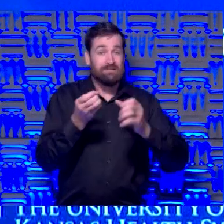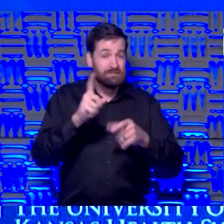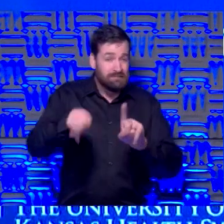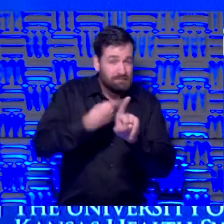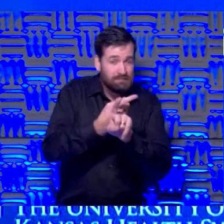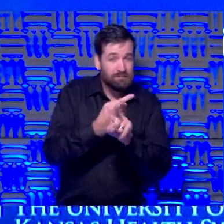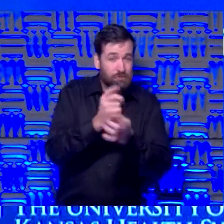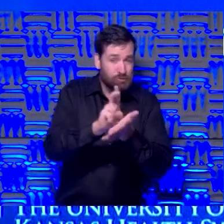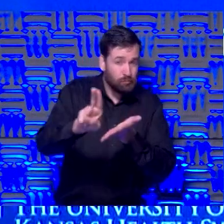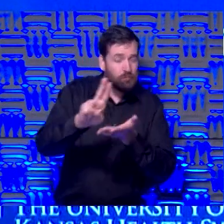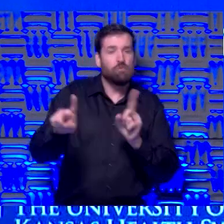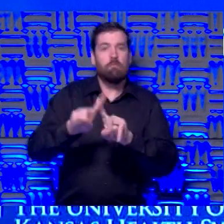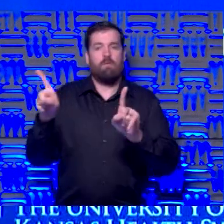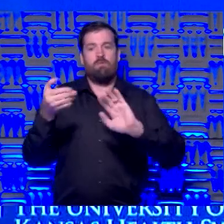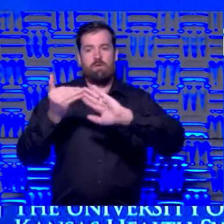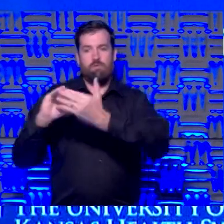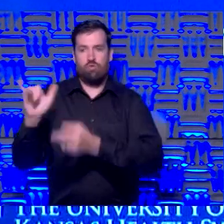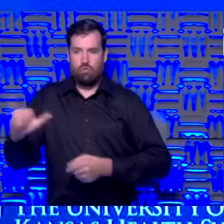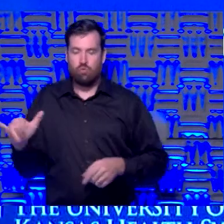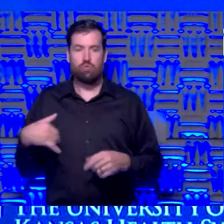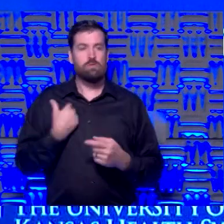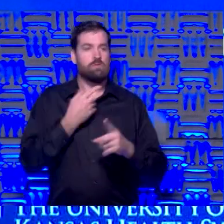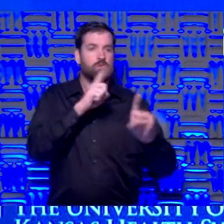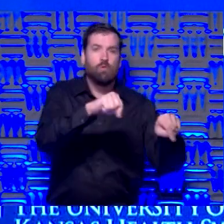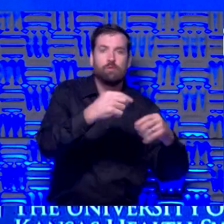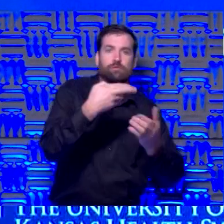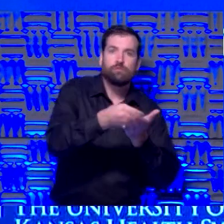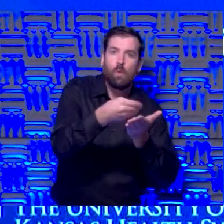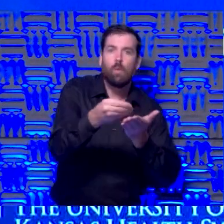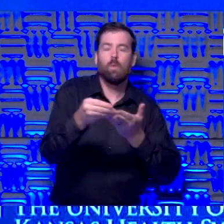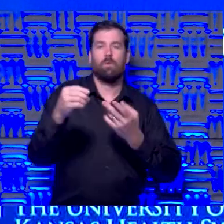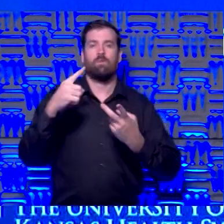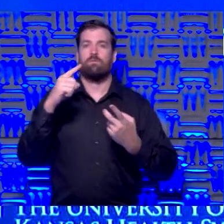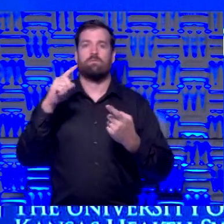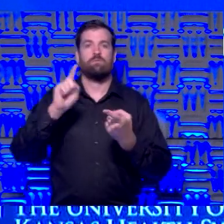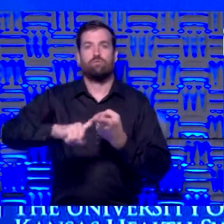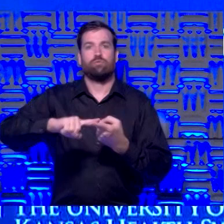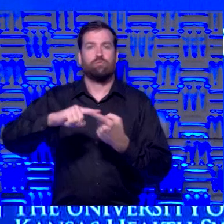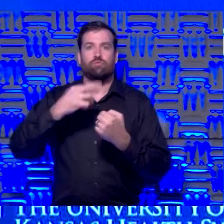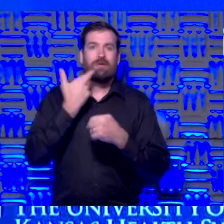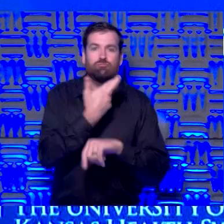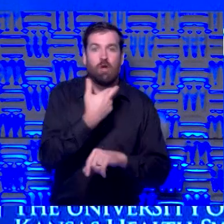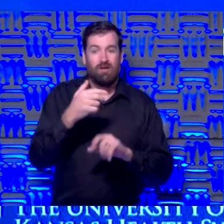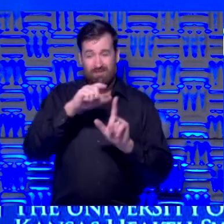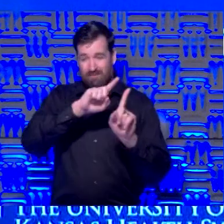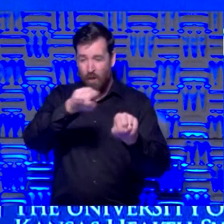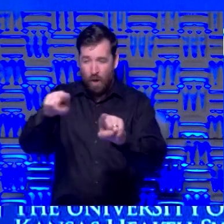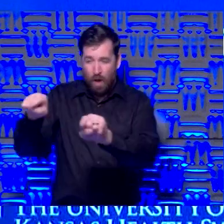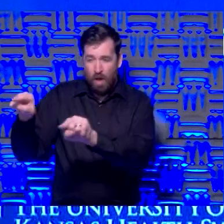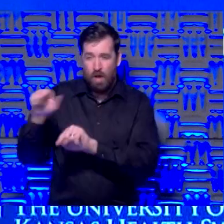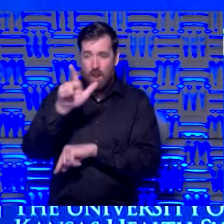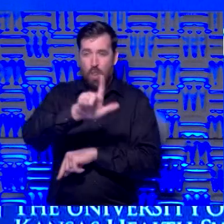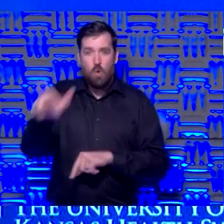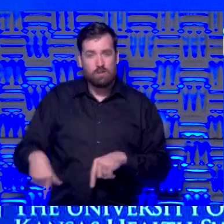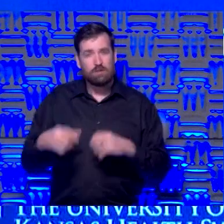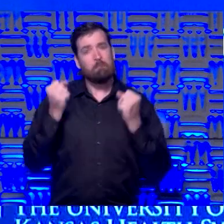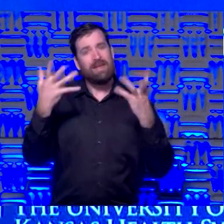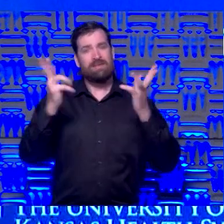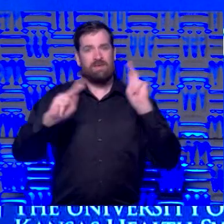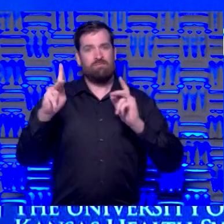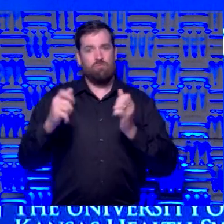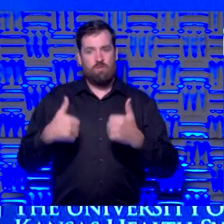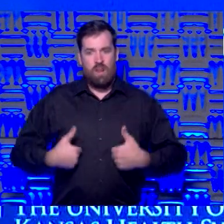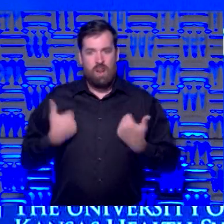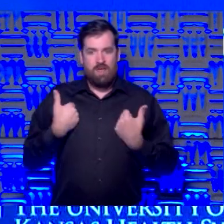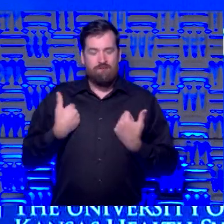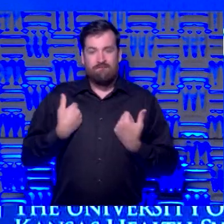within a community. When people go to the store, or they go to the restaurant, or they go do whatever they're going to do in Lawrence, and there's a lot of students who live off campus, then that could